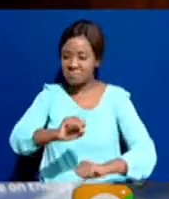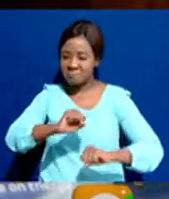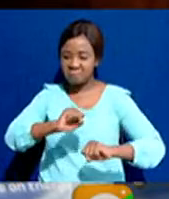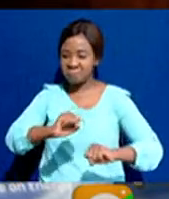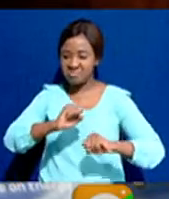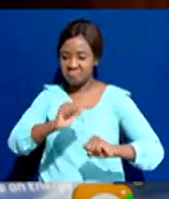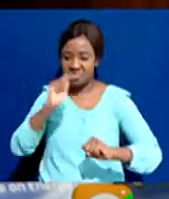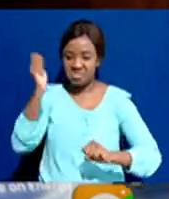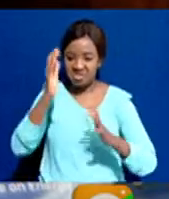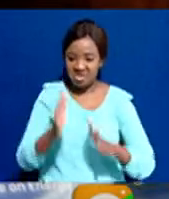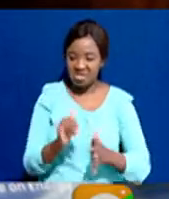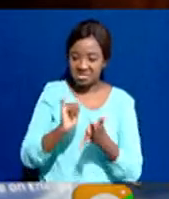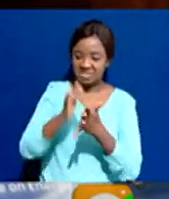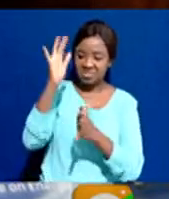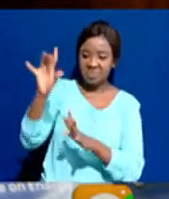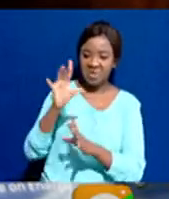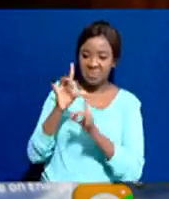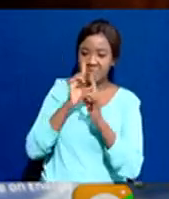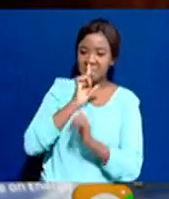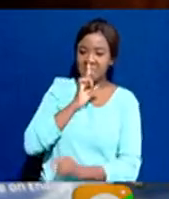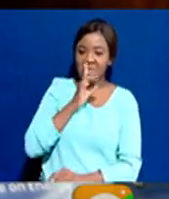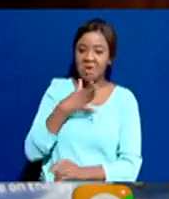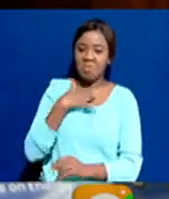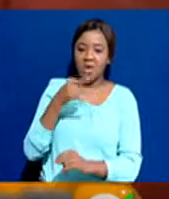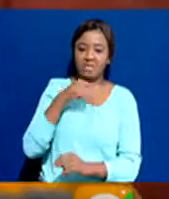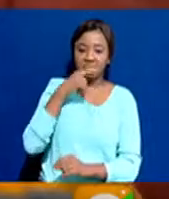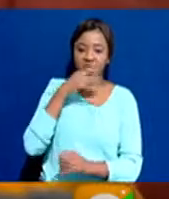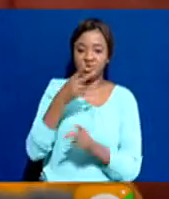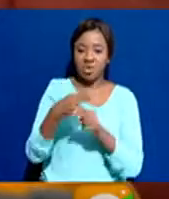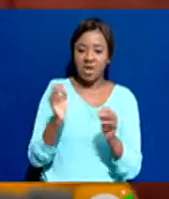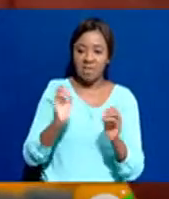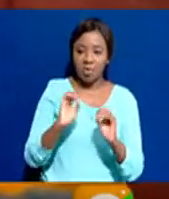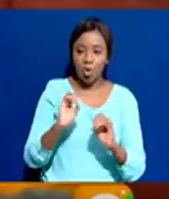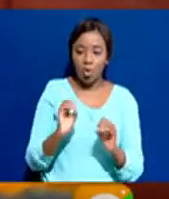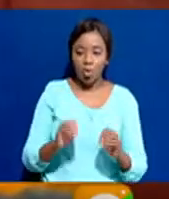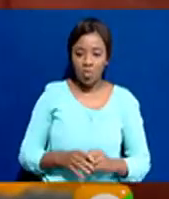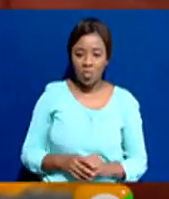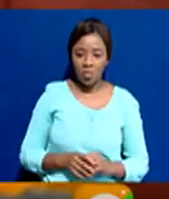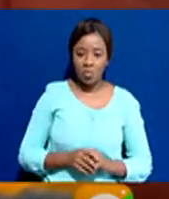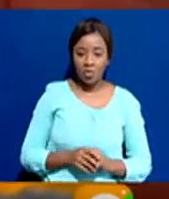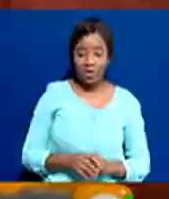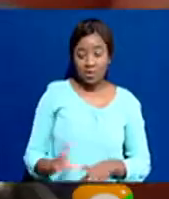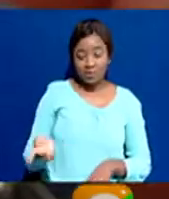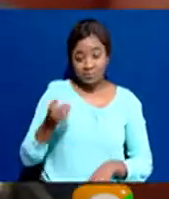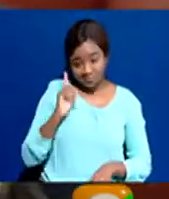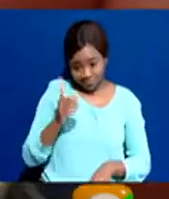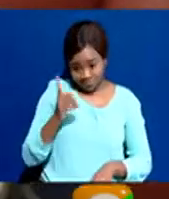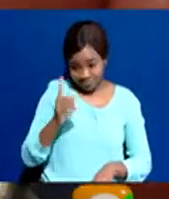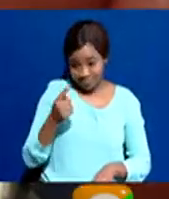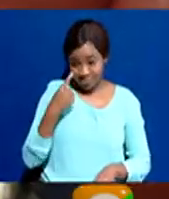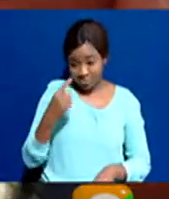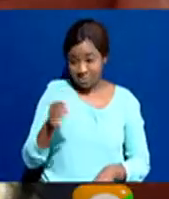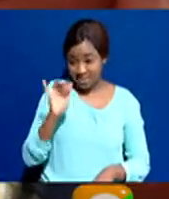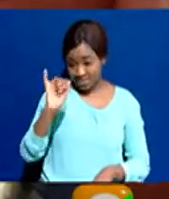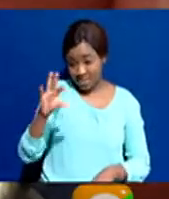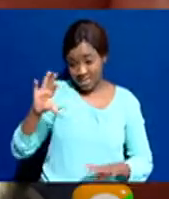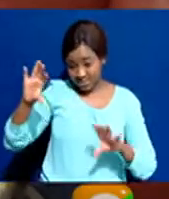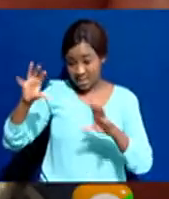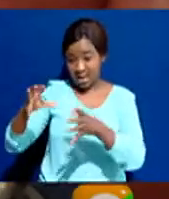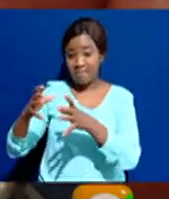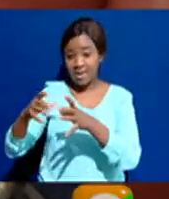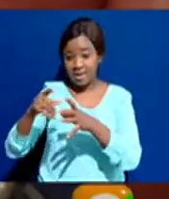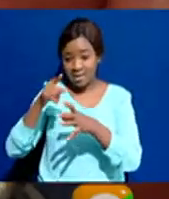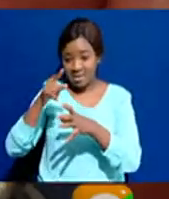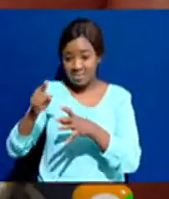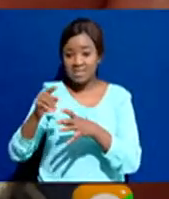why you'll not be wanting to mention their names here. Are you telling us it is those that company is still Kenyans hiding